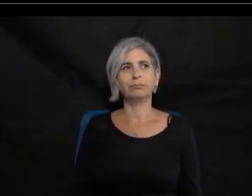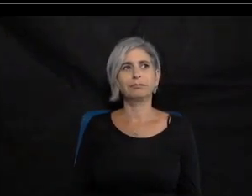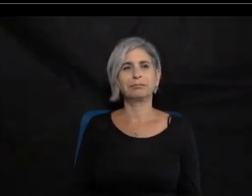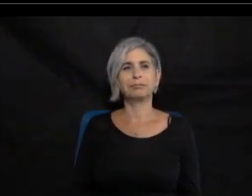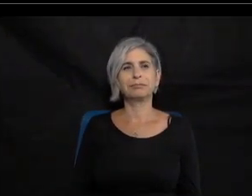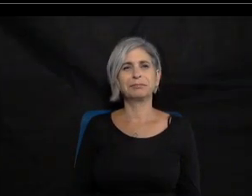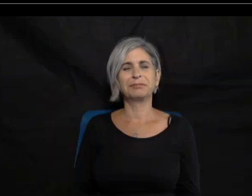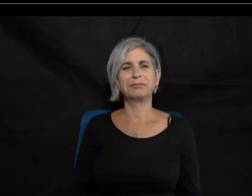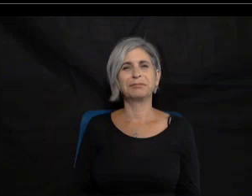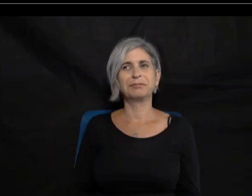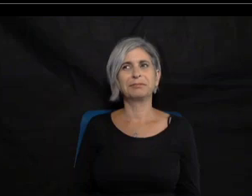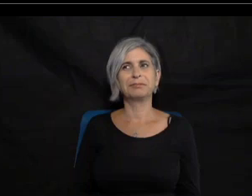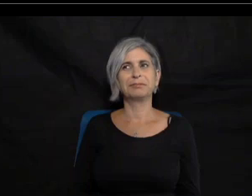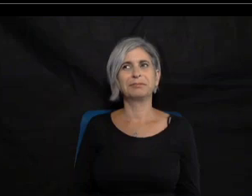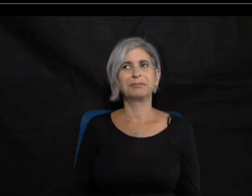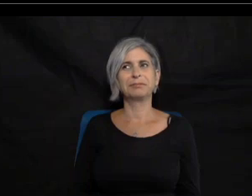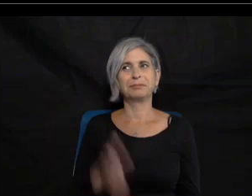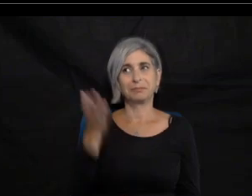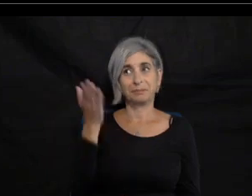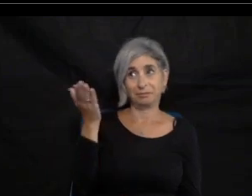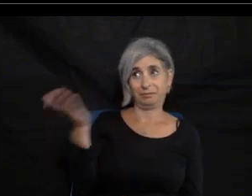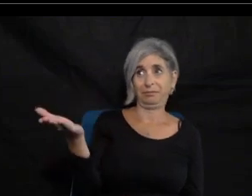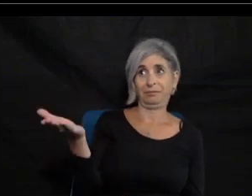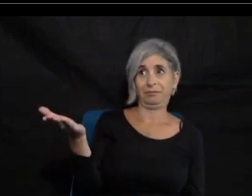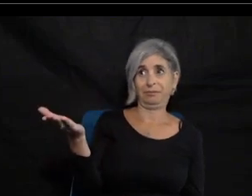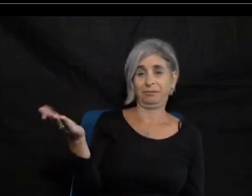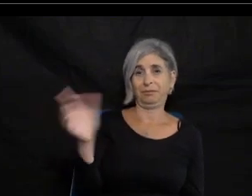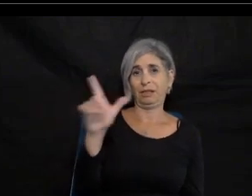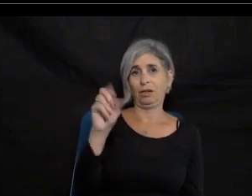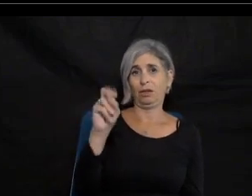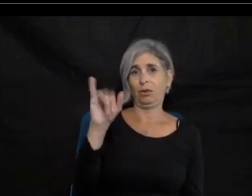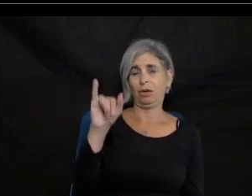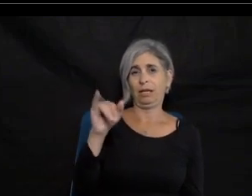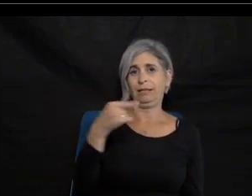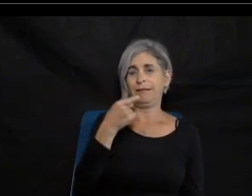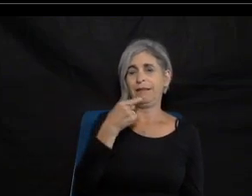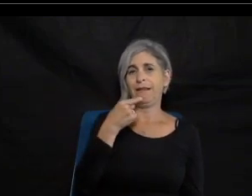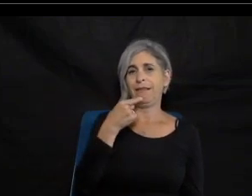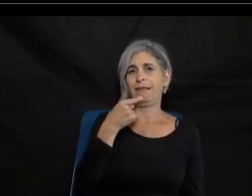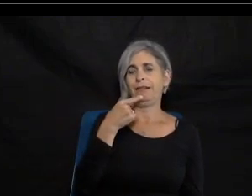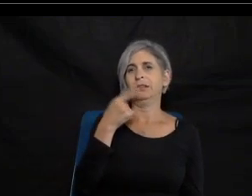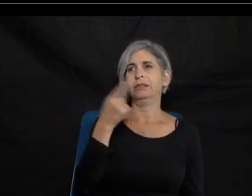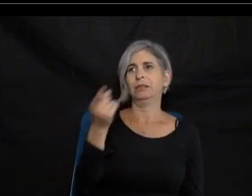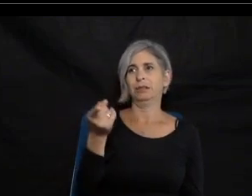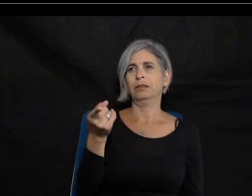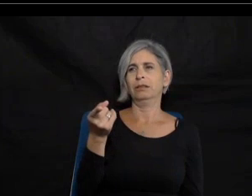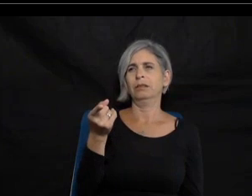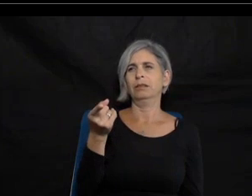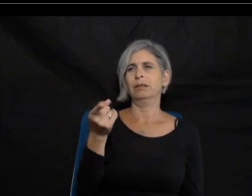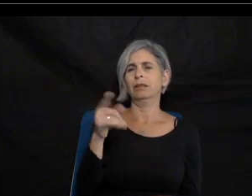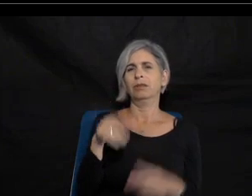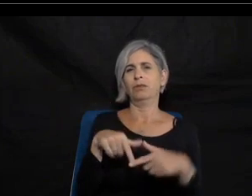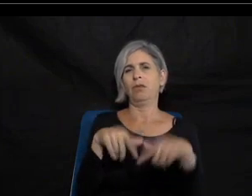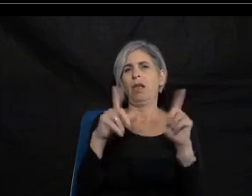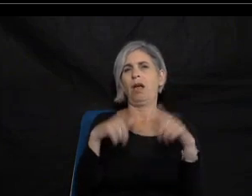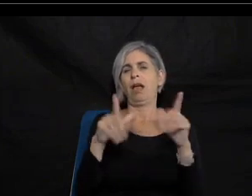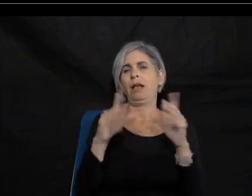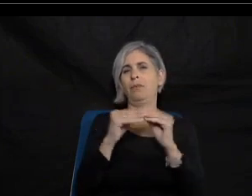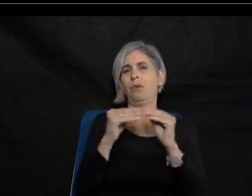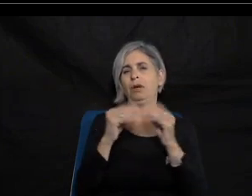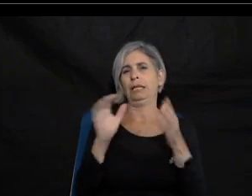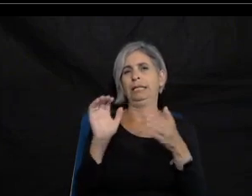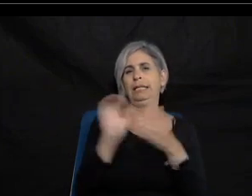I'll just add, as there you go. Lori mentioned, there is a longer slide deck attached to the